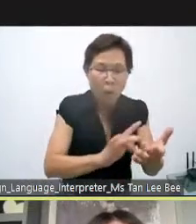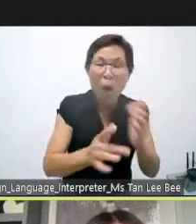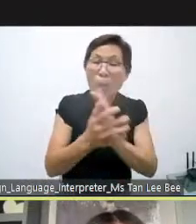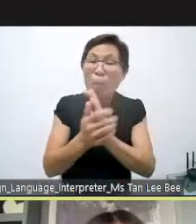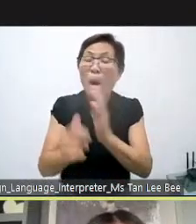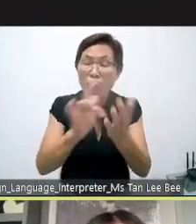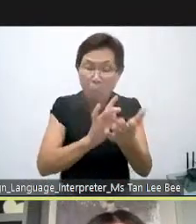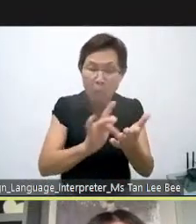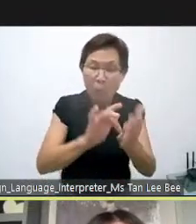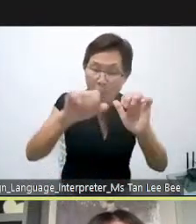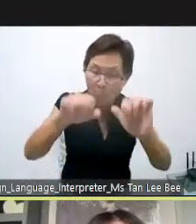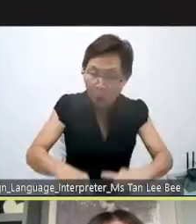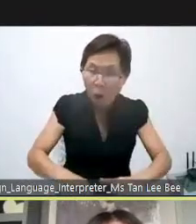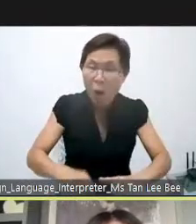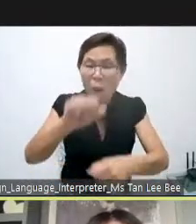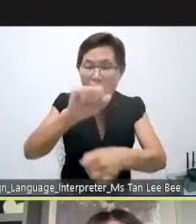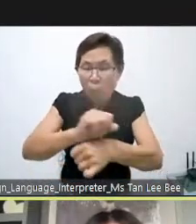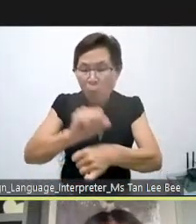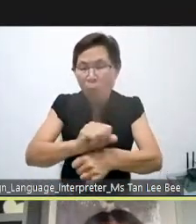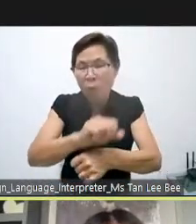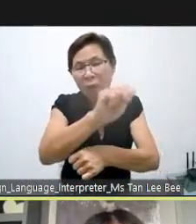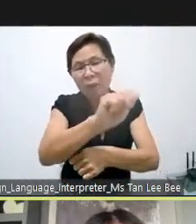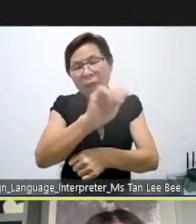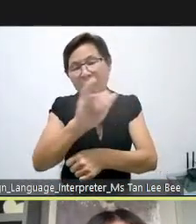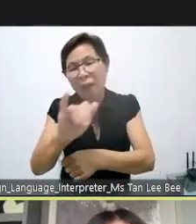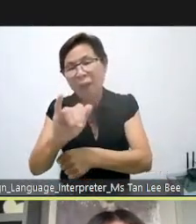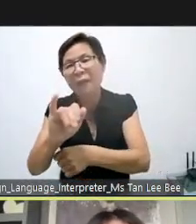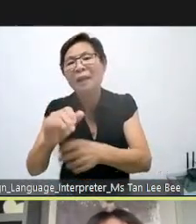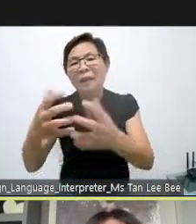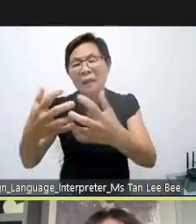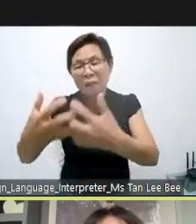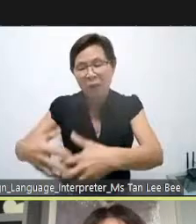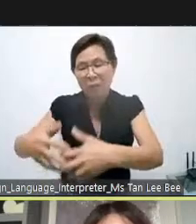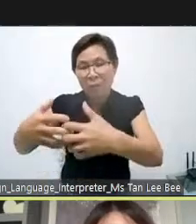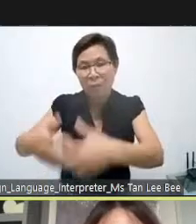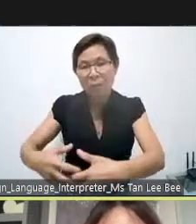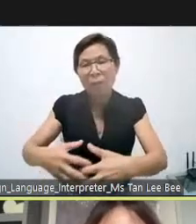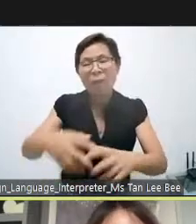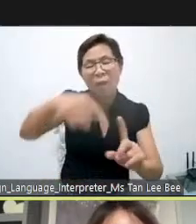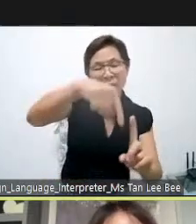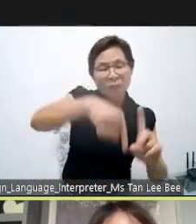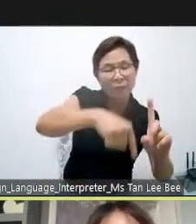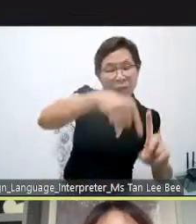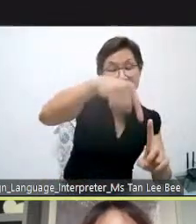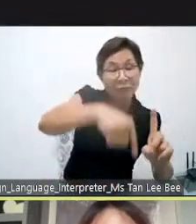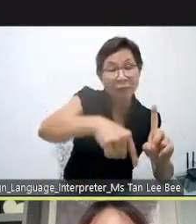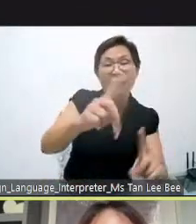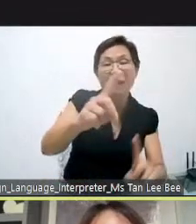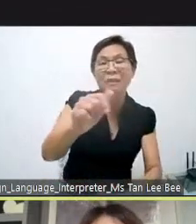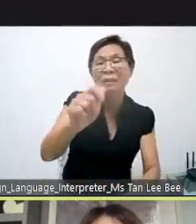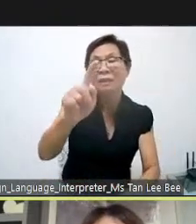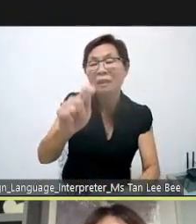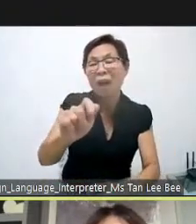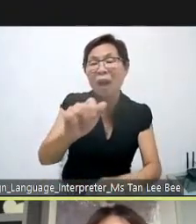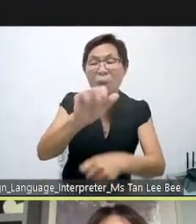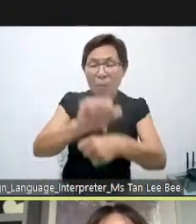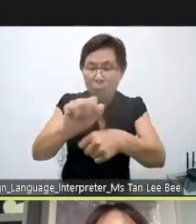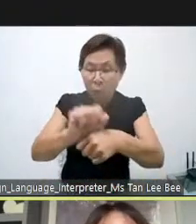be able to work in AI industry as data labeler. This is the